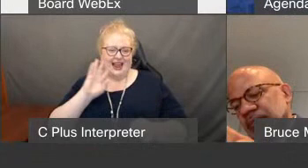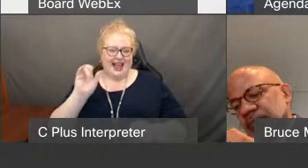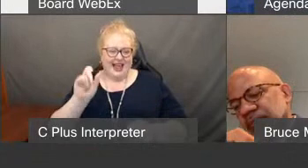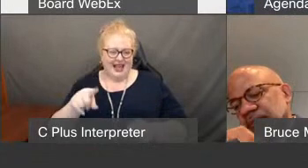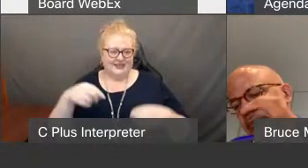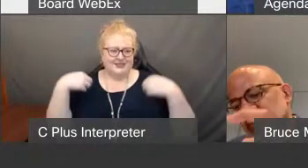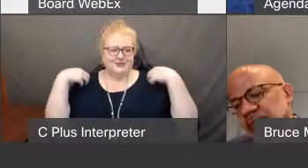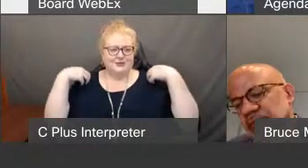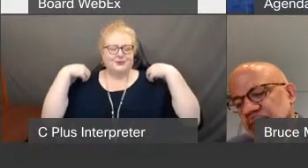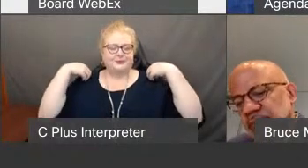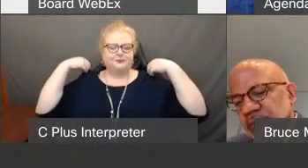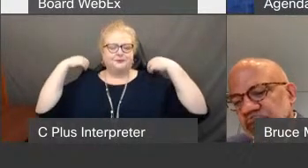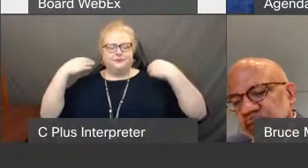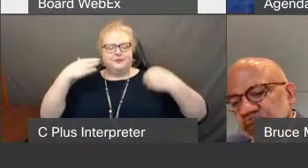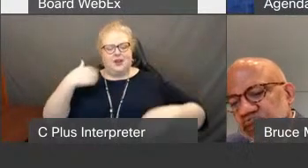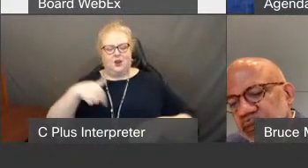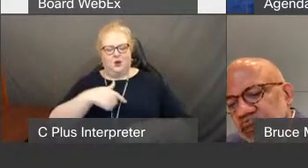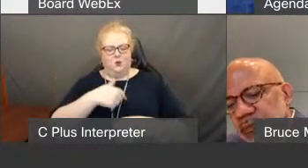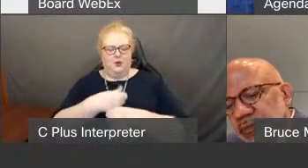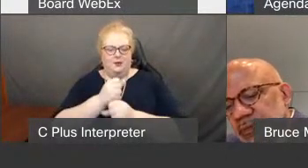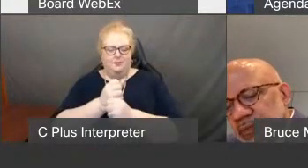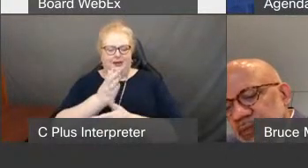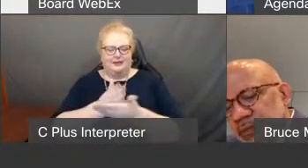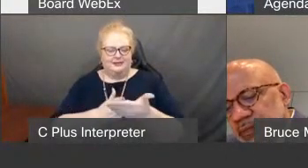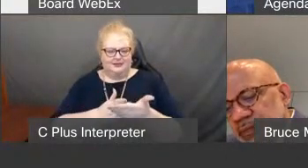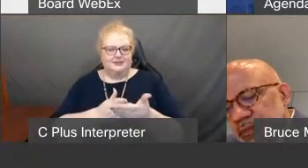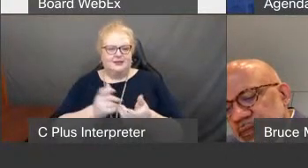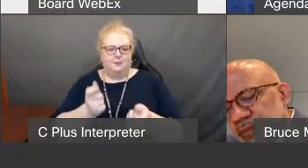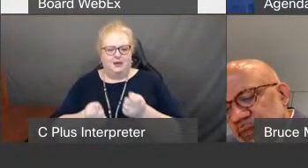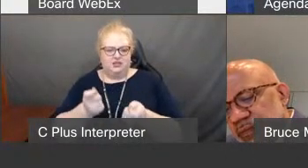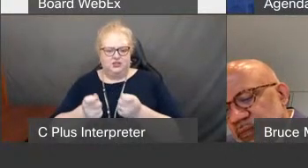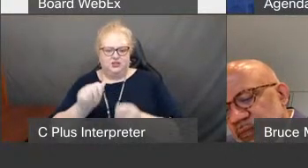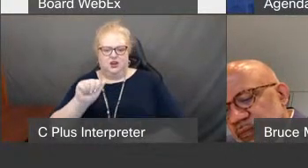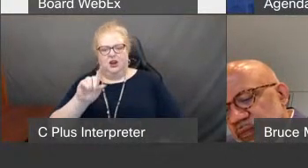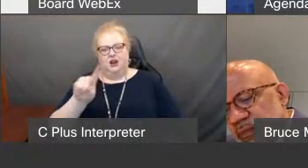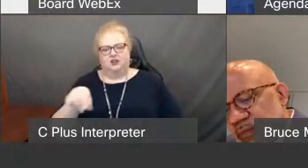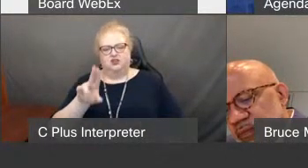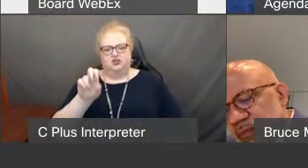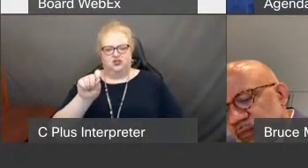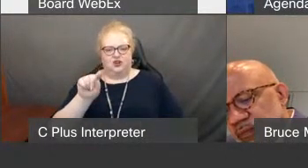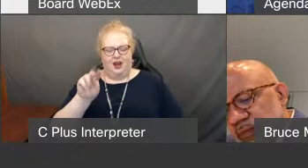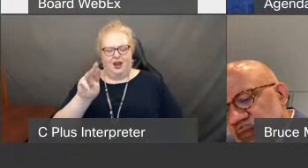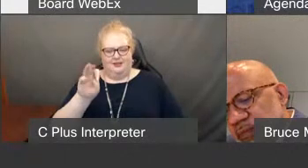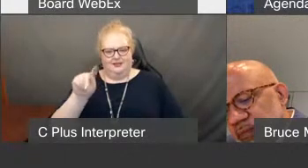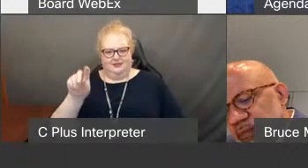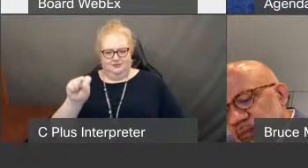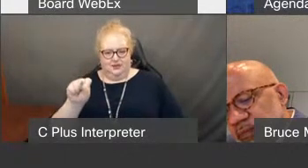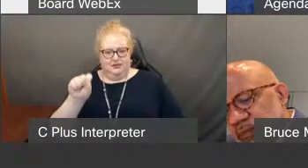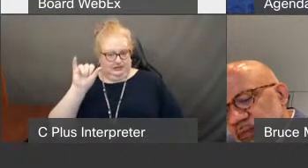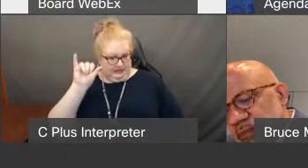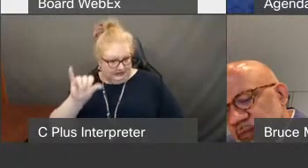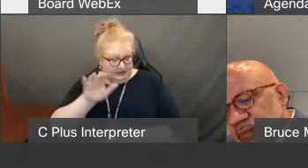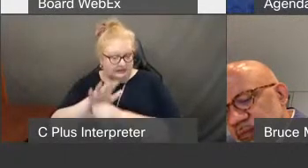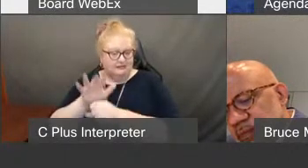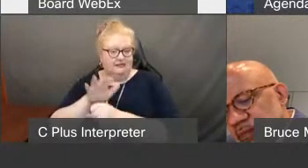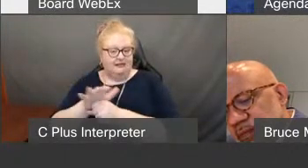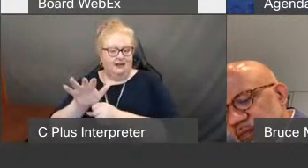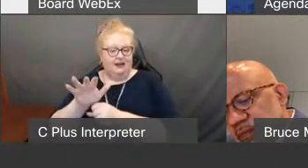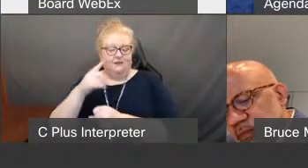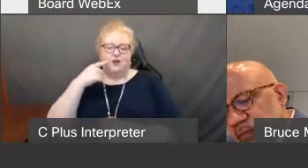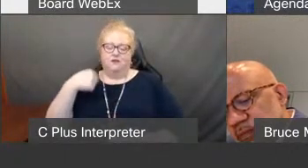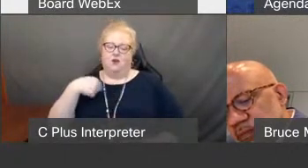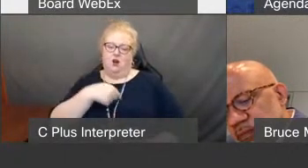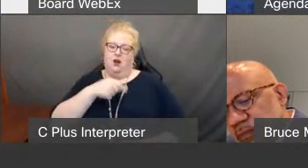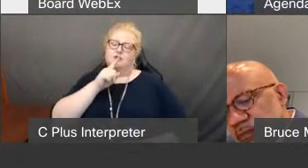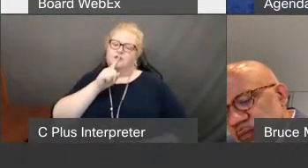some adjustments, and what I'd like to know, is it enough for us to address